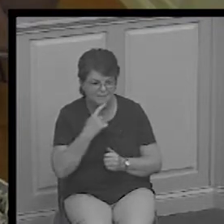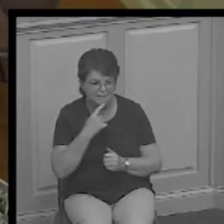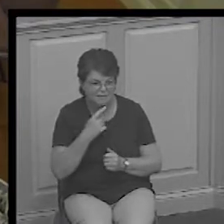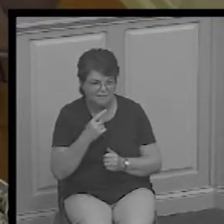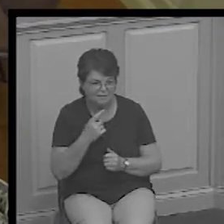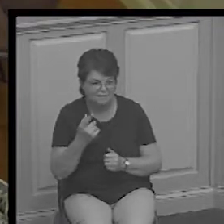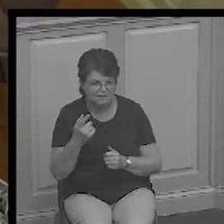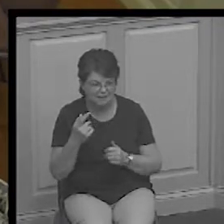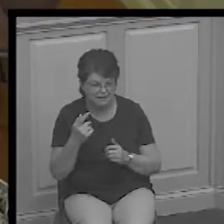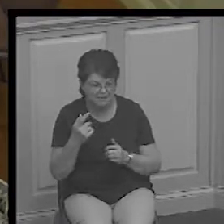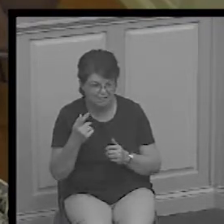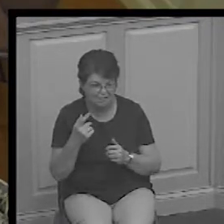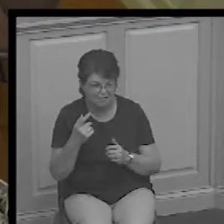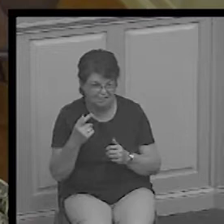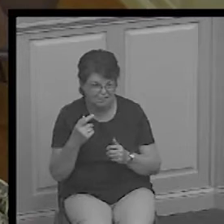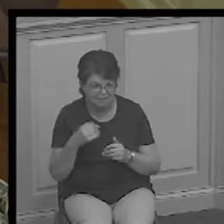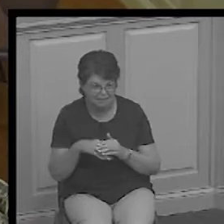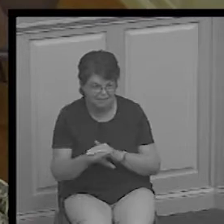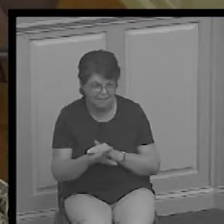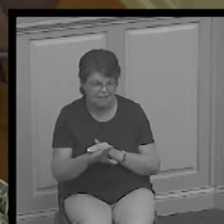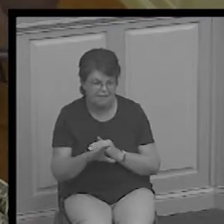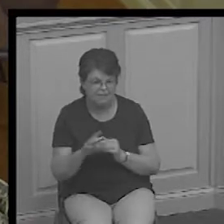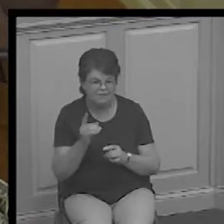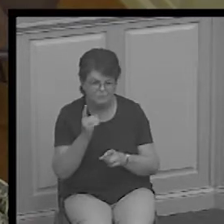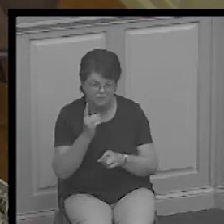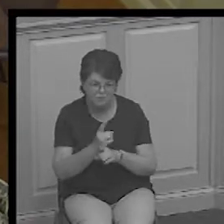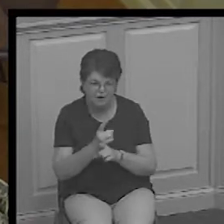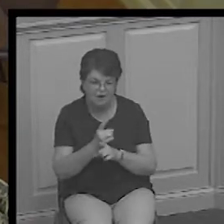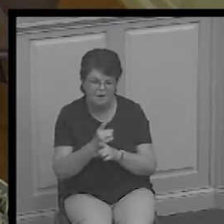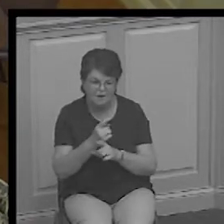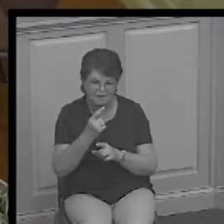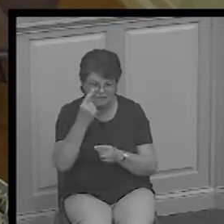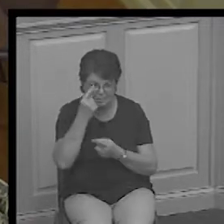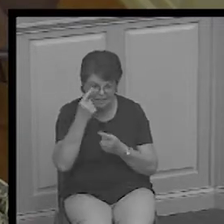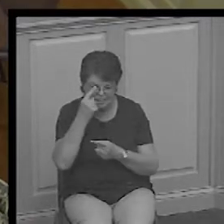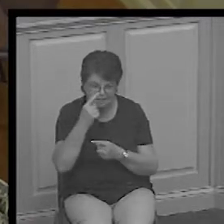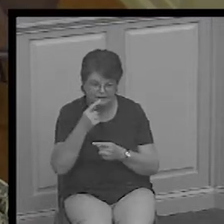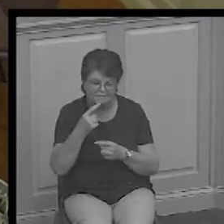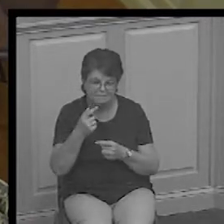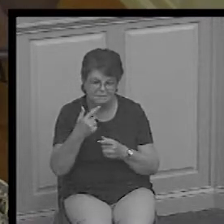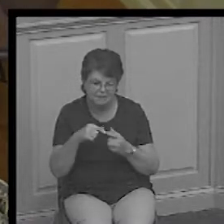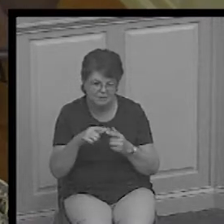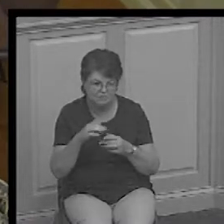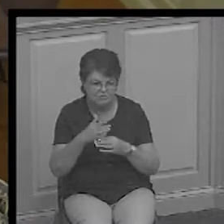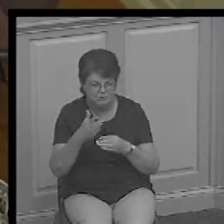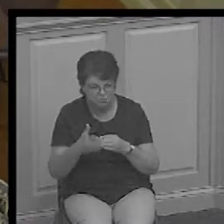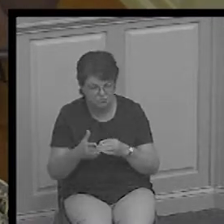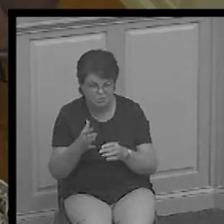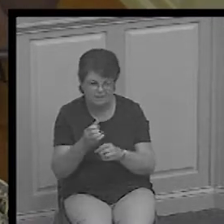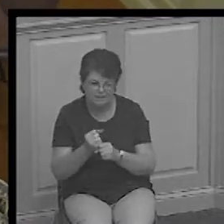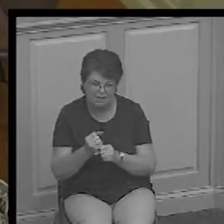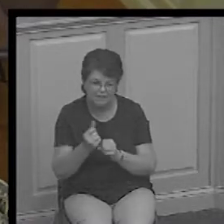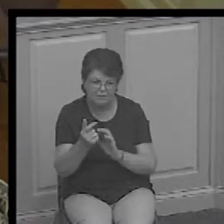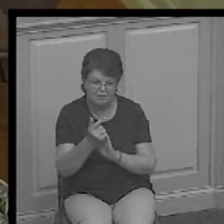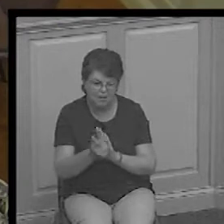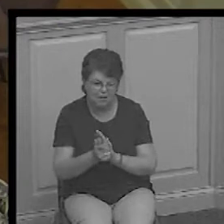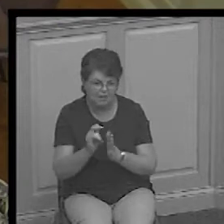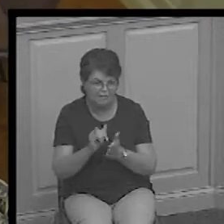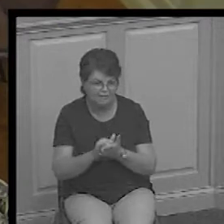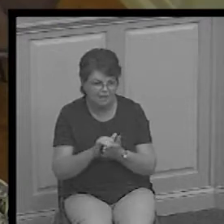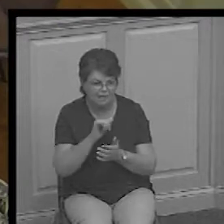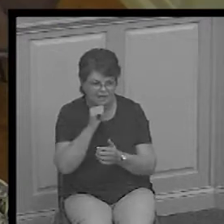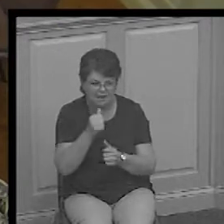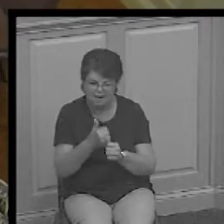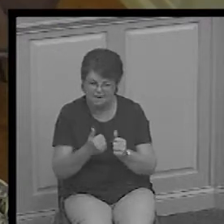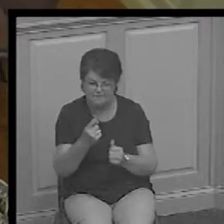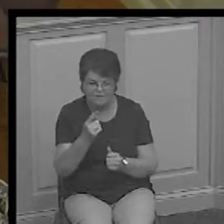you came into it with the right frame of mind. I think we need to keep the right frame of mind as we come to the conclusion and get a ordinance that, not everybody's